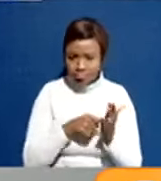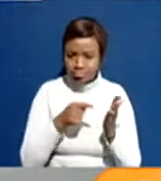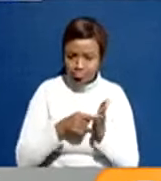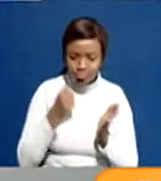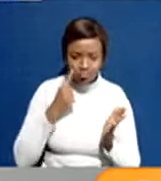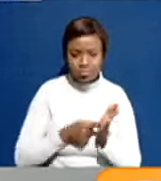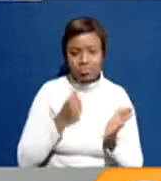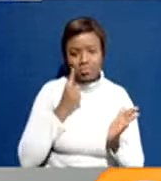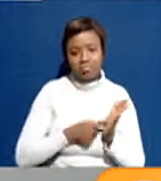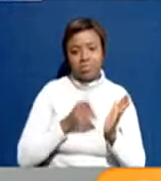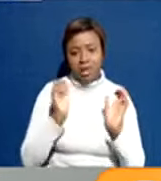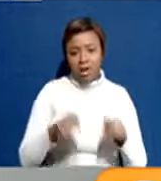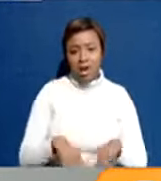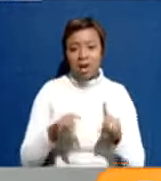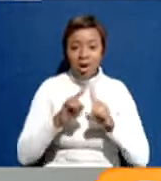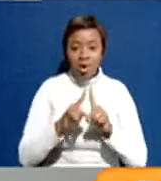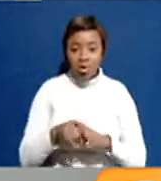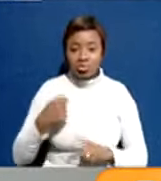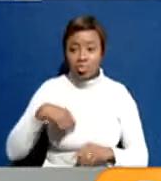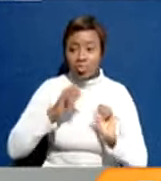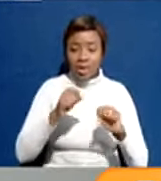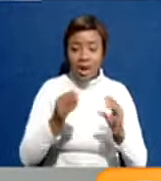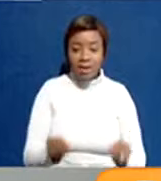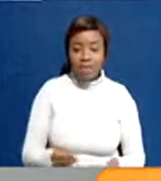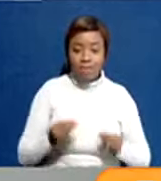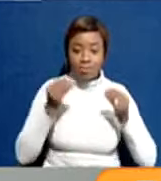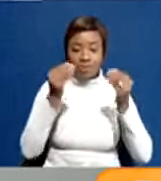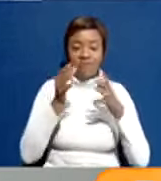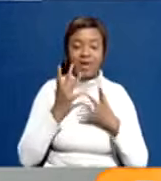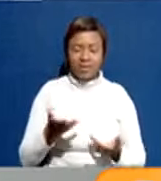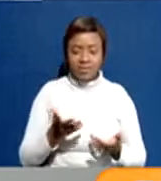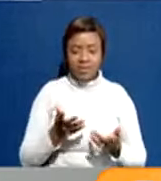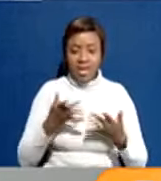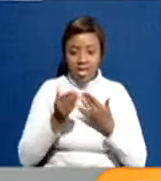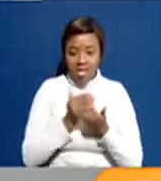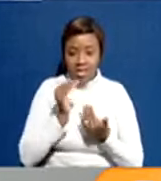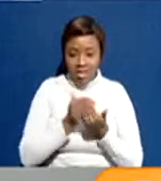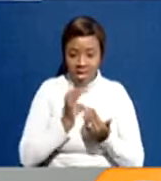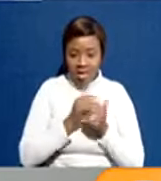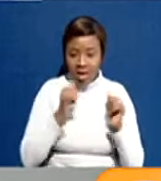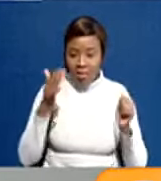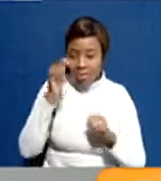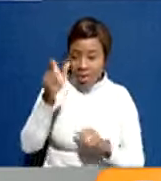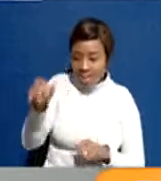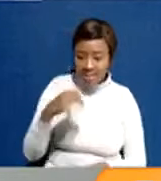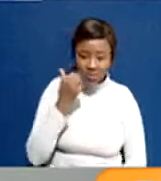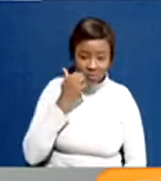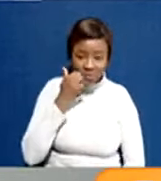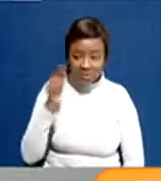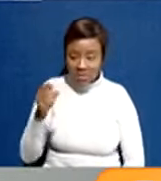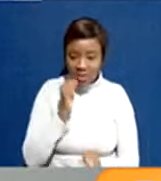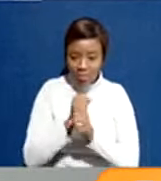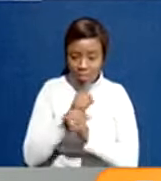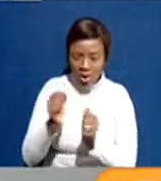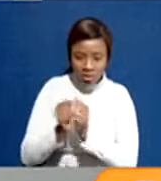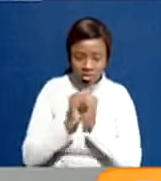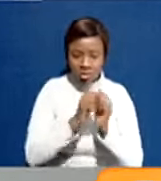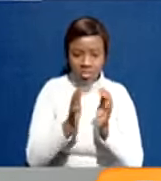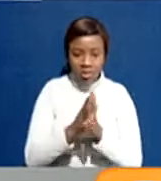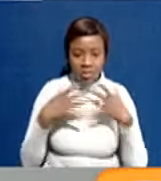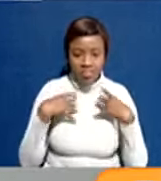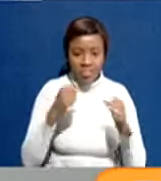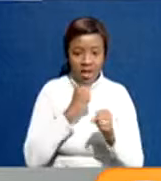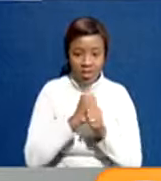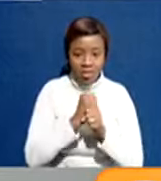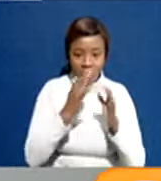able to provide patient-centric care because the patient works very closely with their health